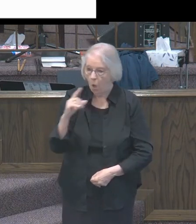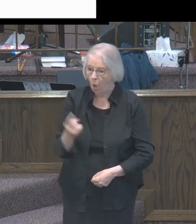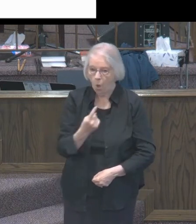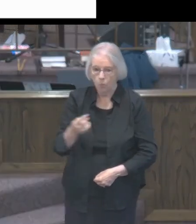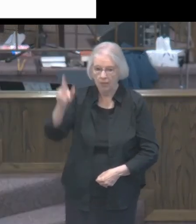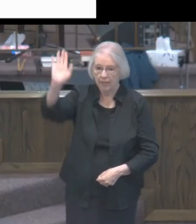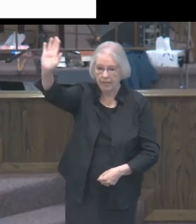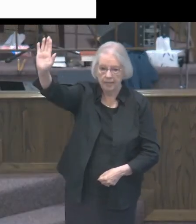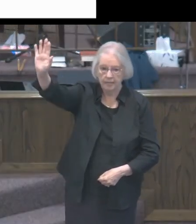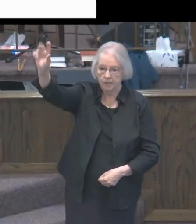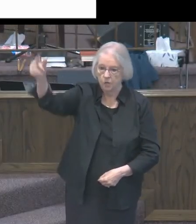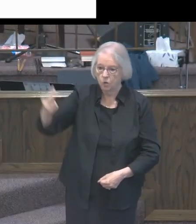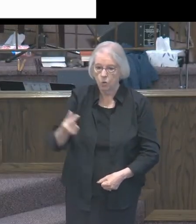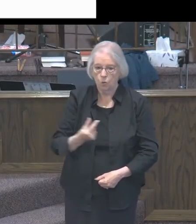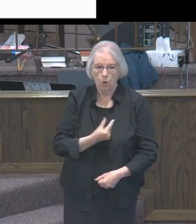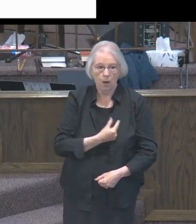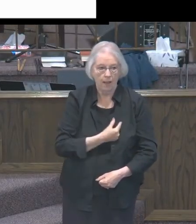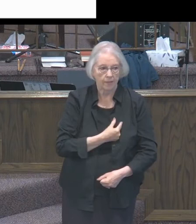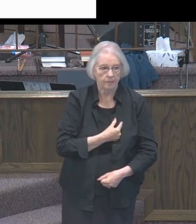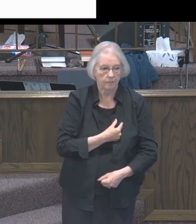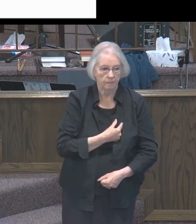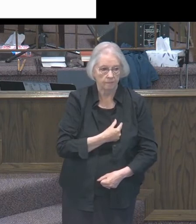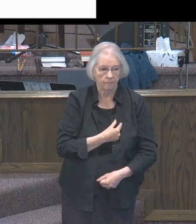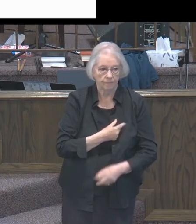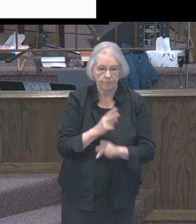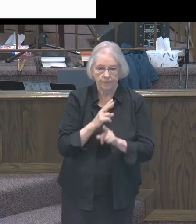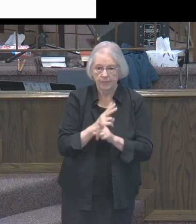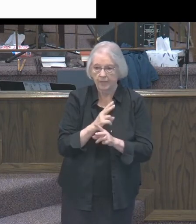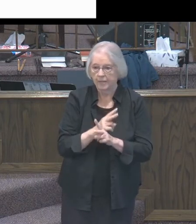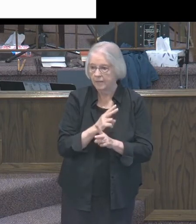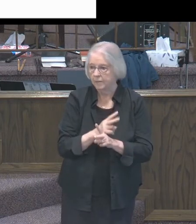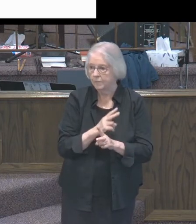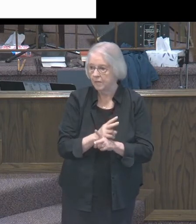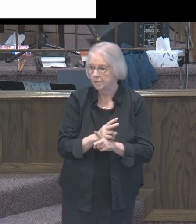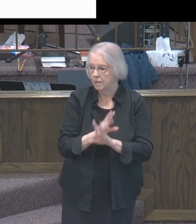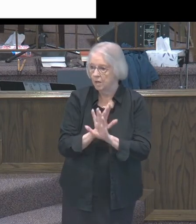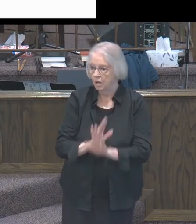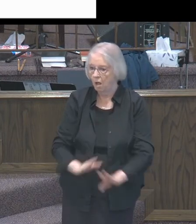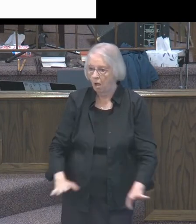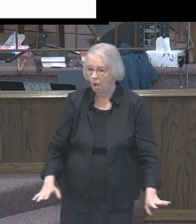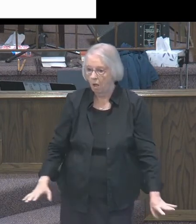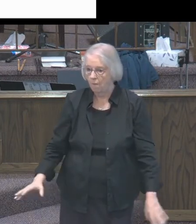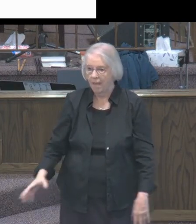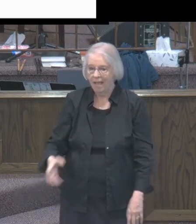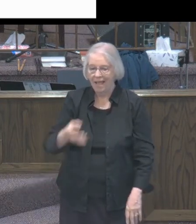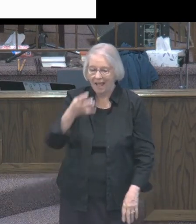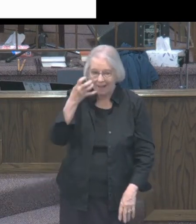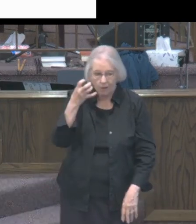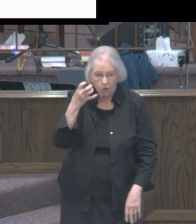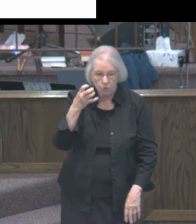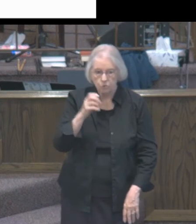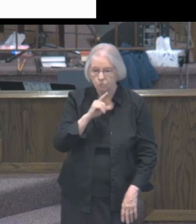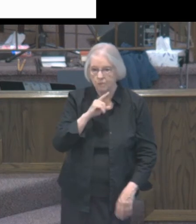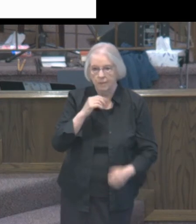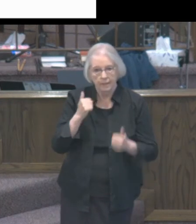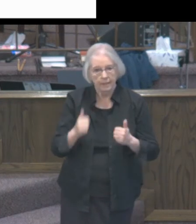we do not deal with. The first, and what we're talking about here is anger, and we must admit to our anger.